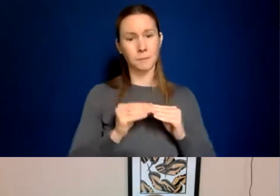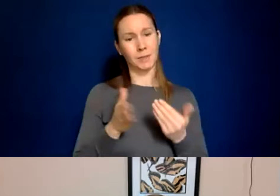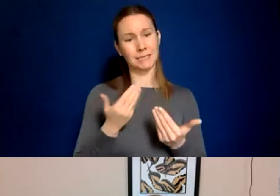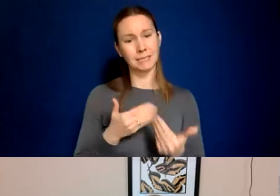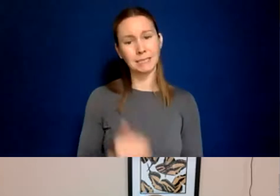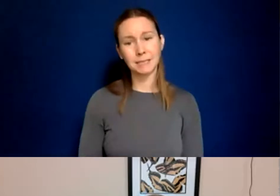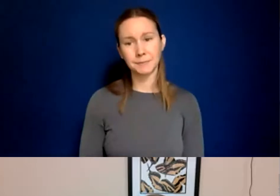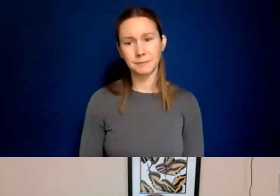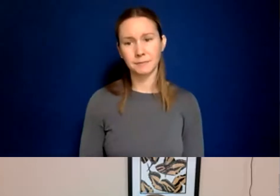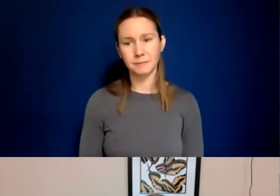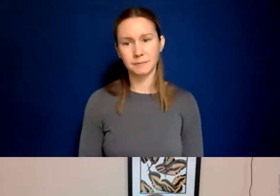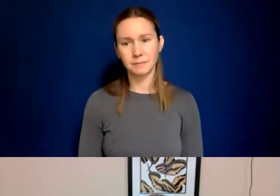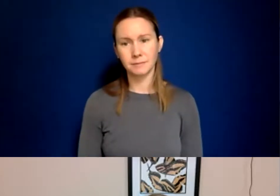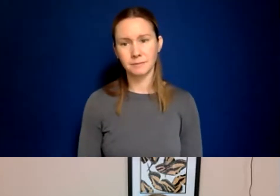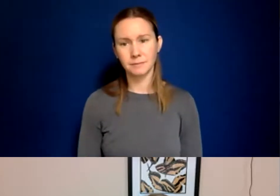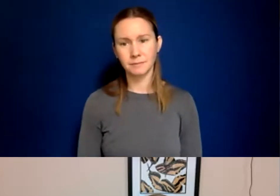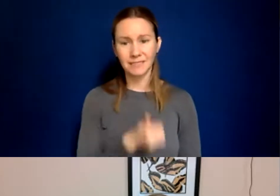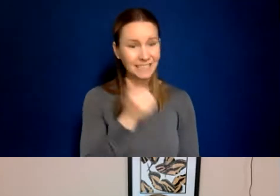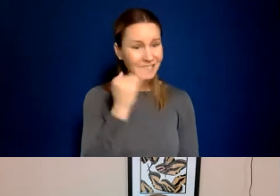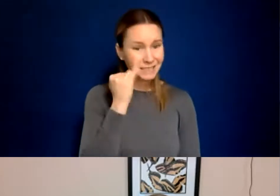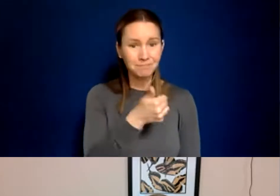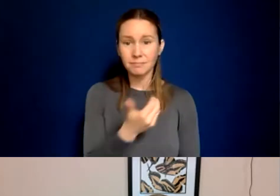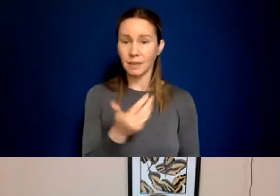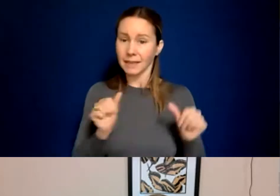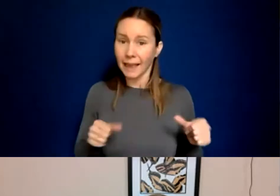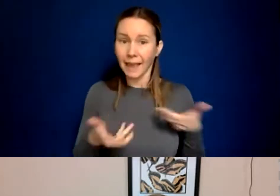Like they can engage and, they want to.